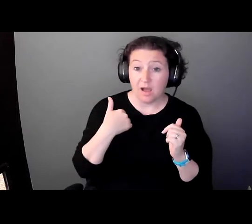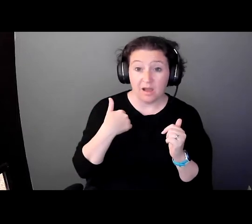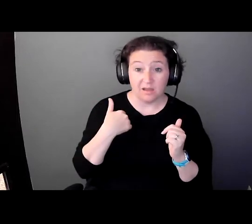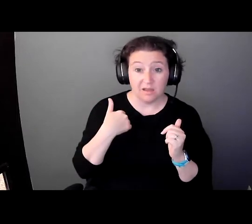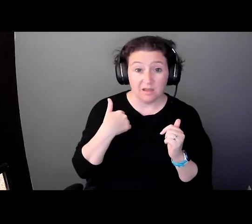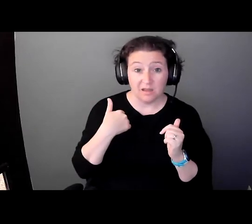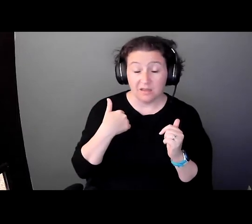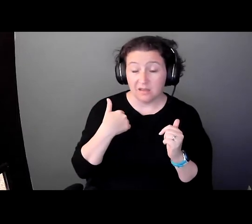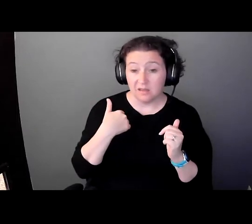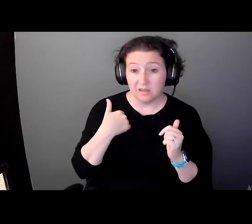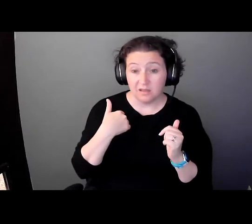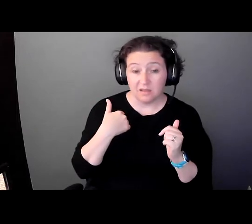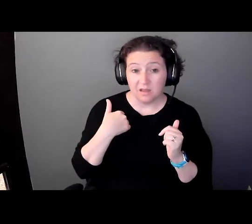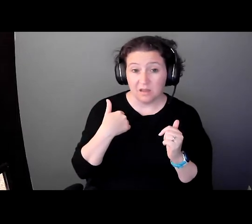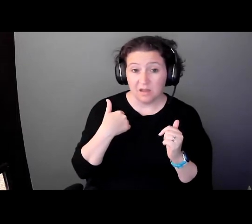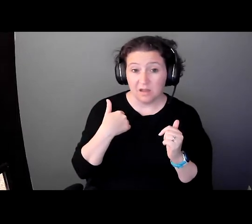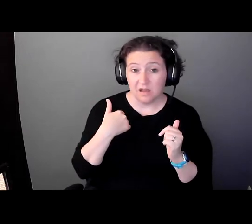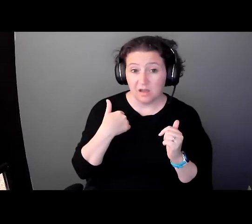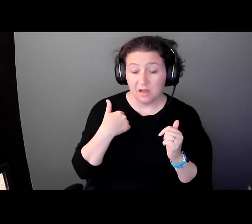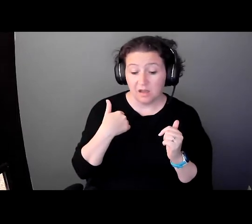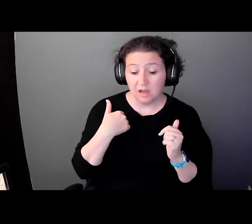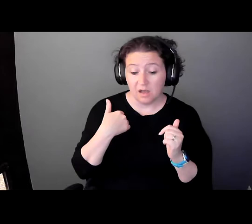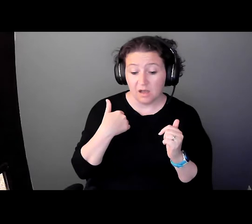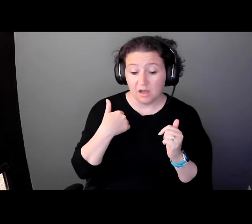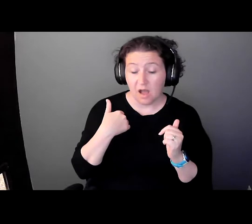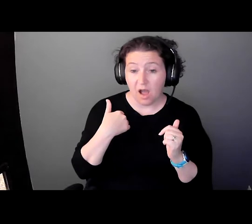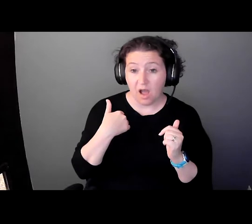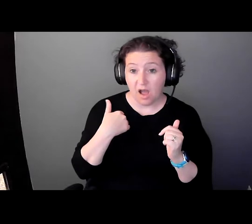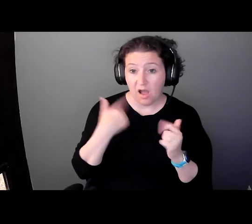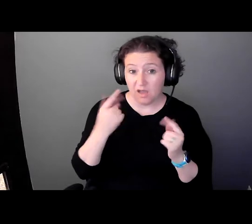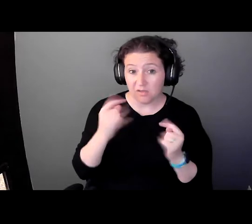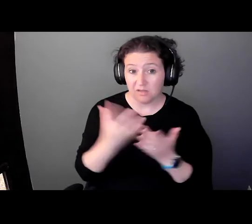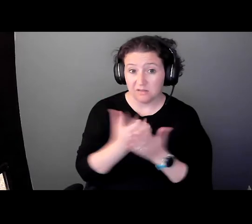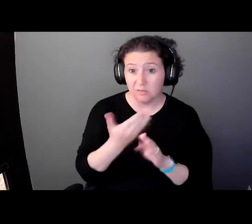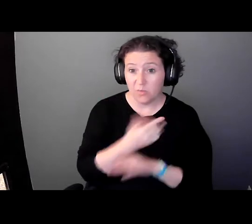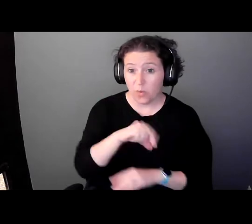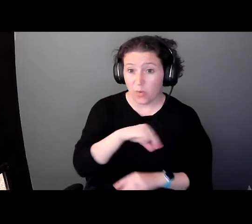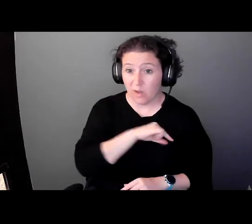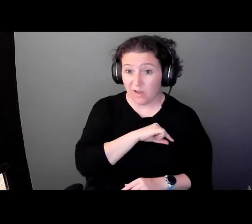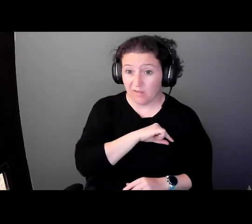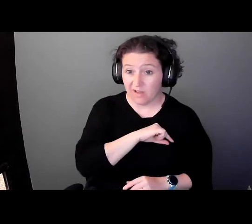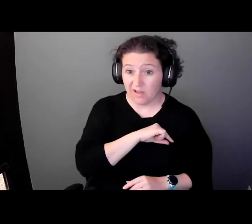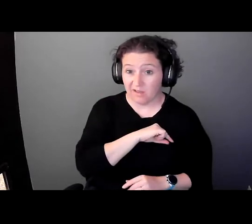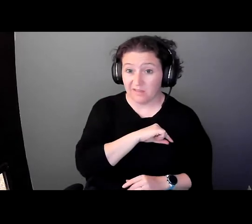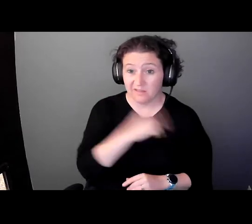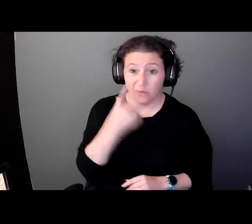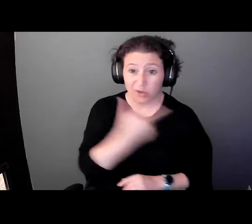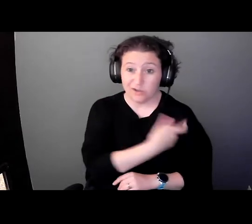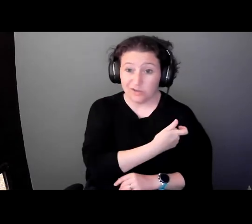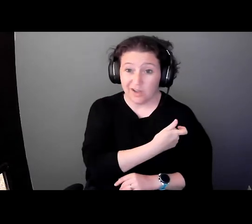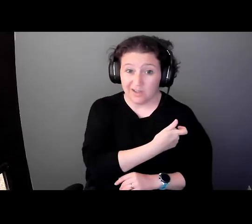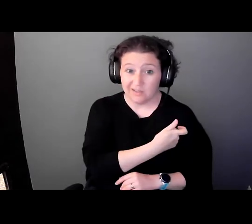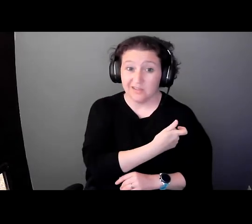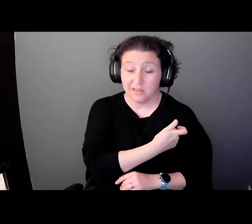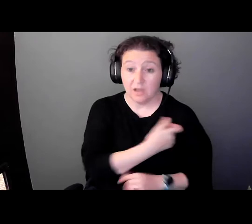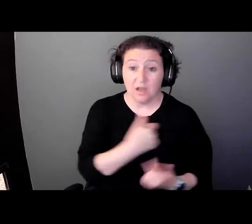my vaccine before I was eligible to get the vaccine, and I